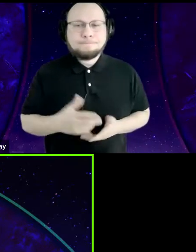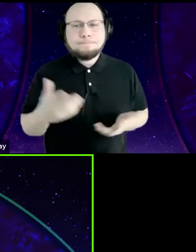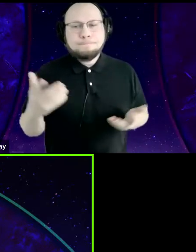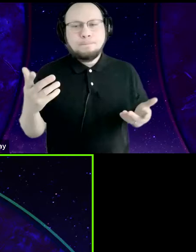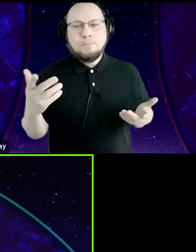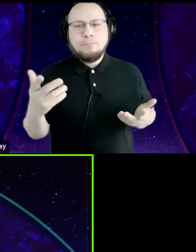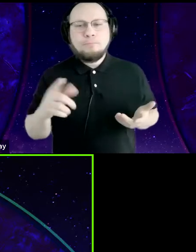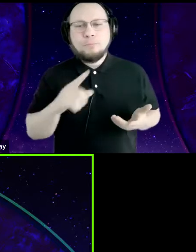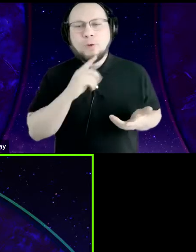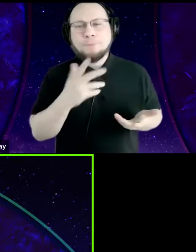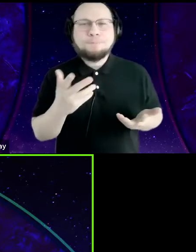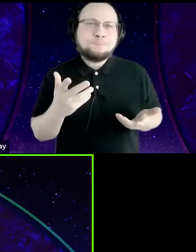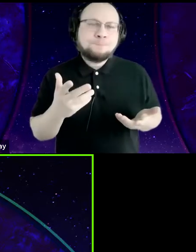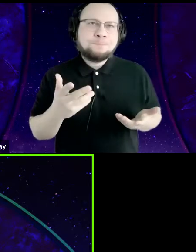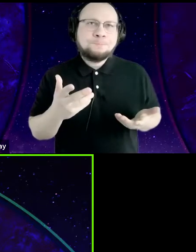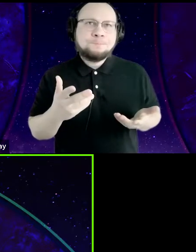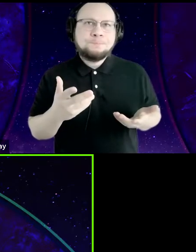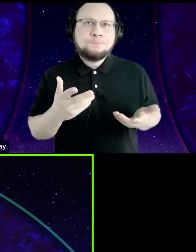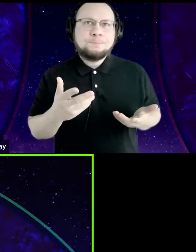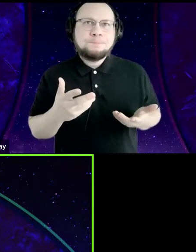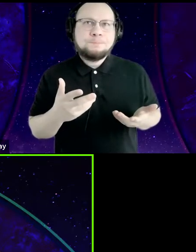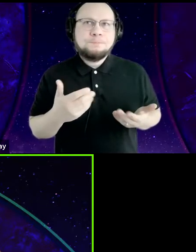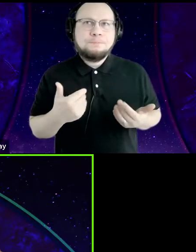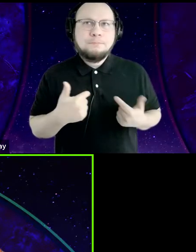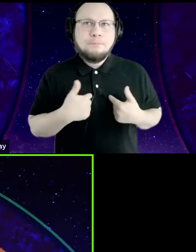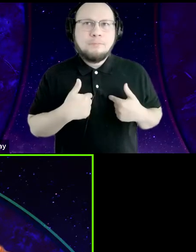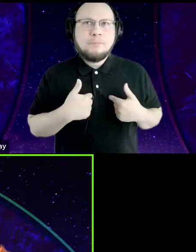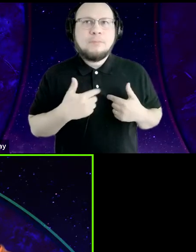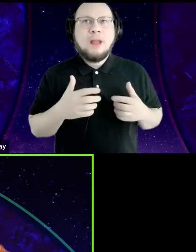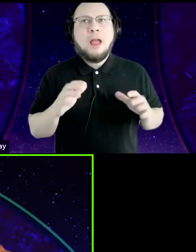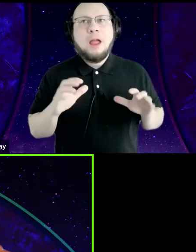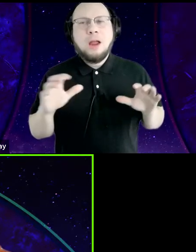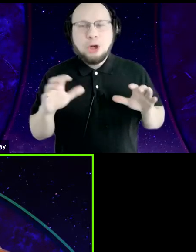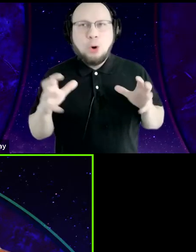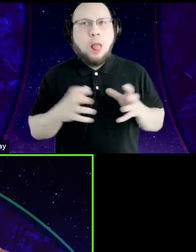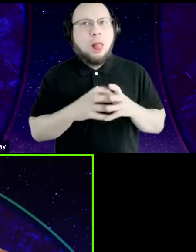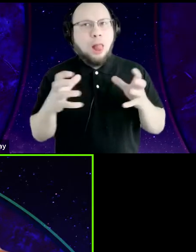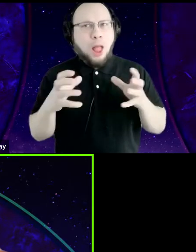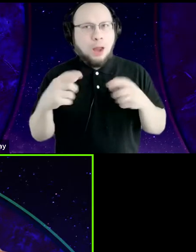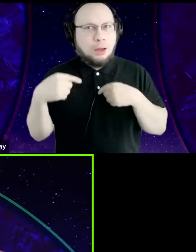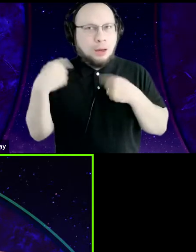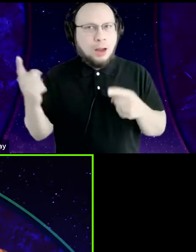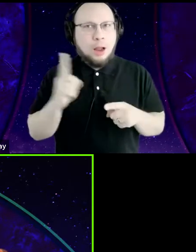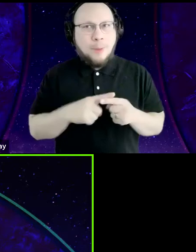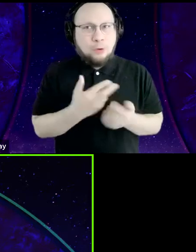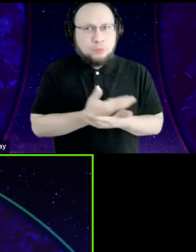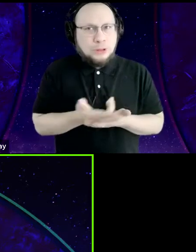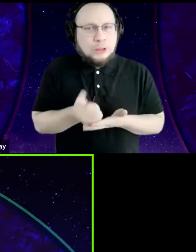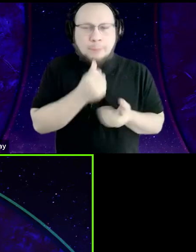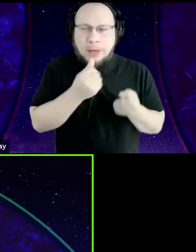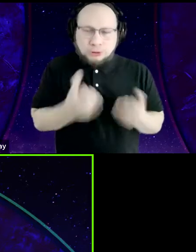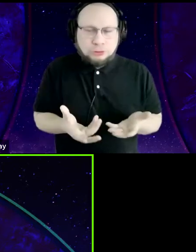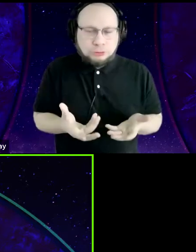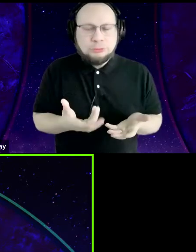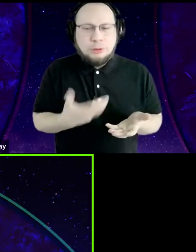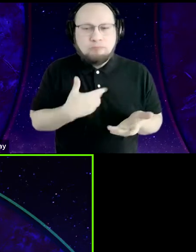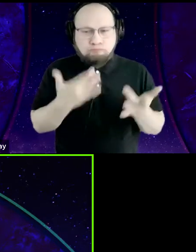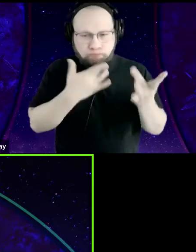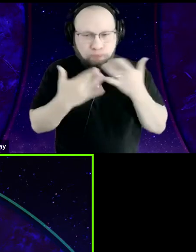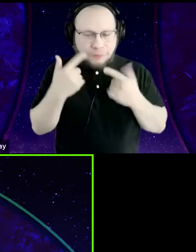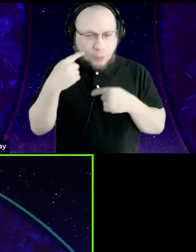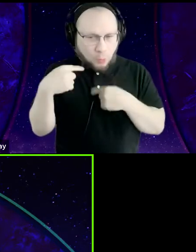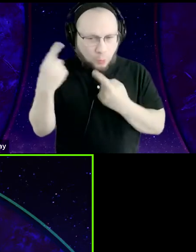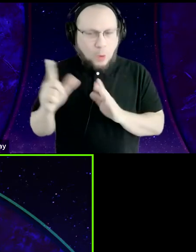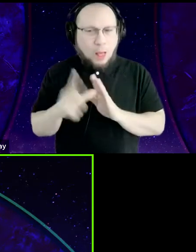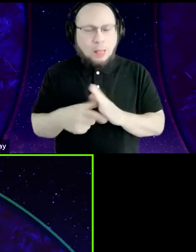I am someone who does a lot with a little and have for such a really, really long time. And I